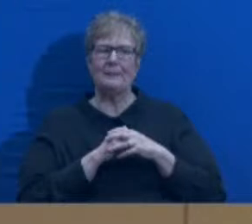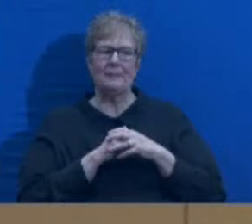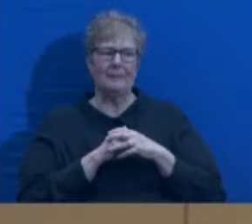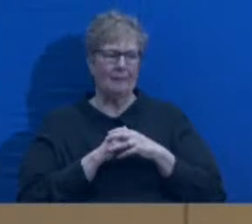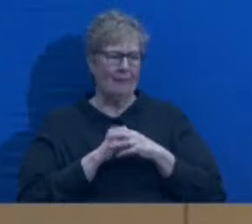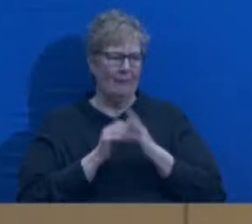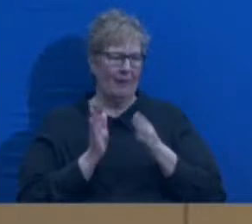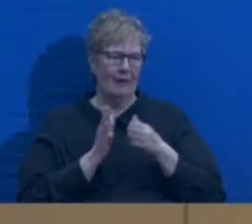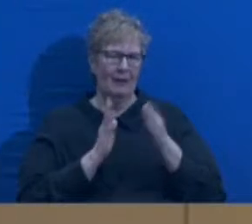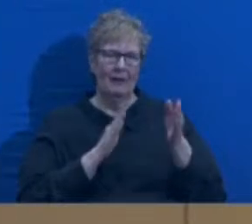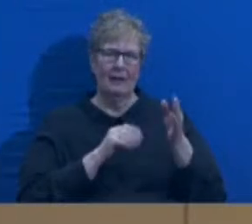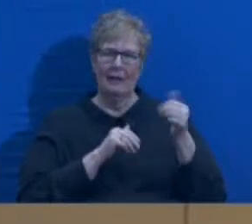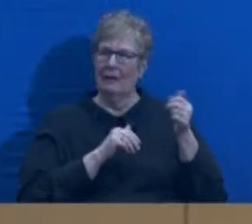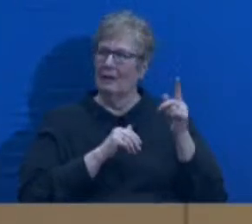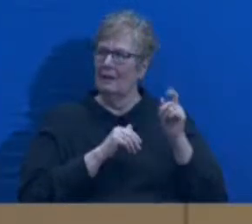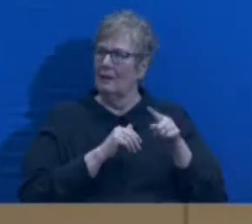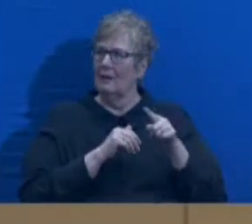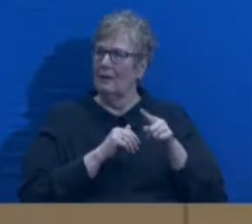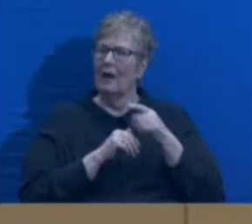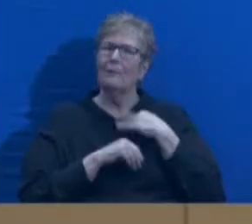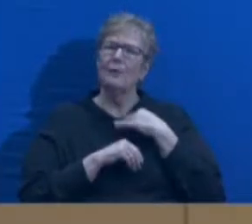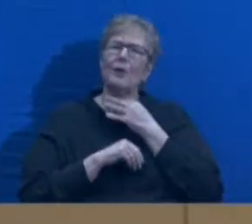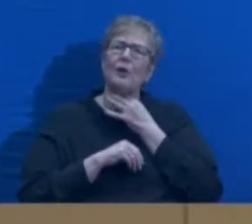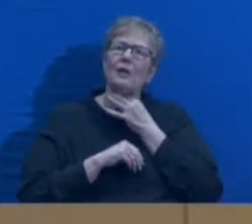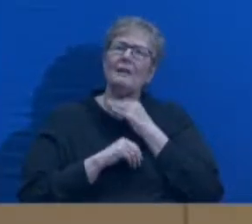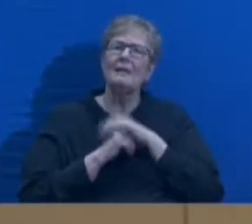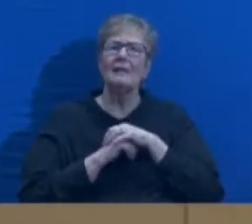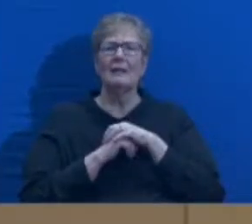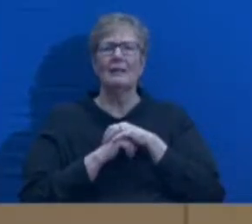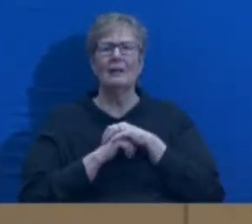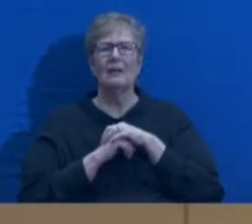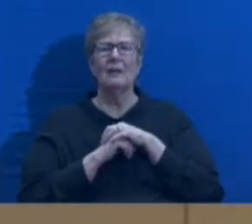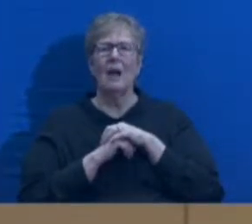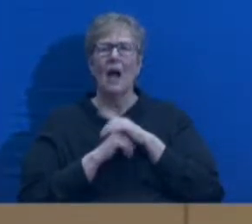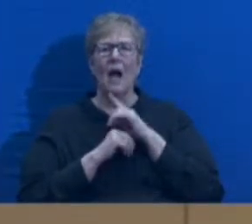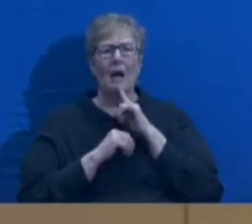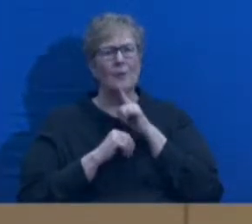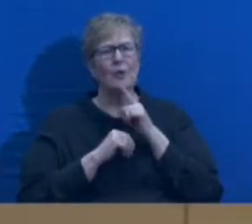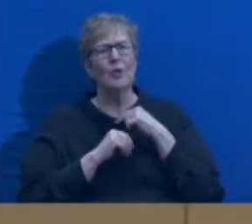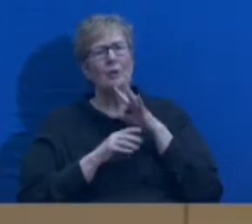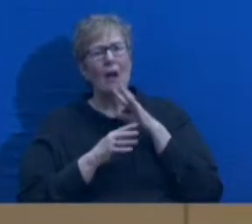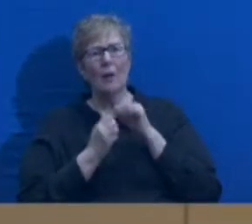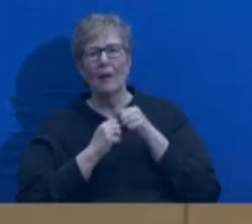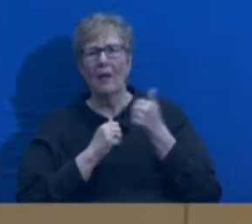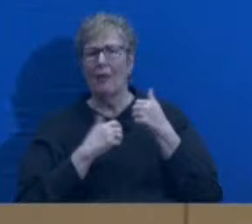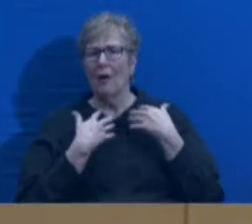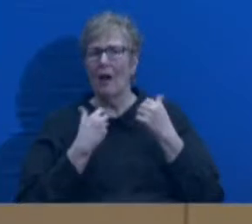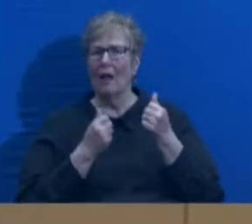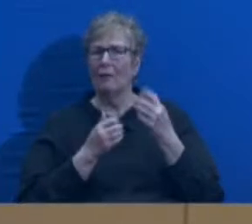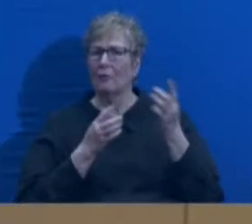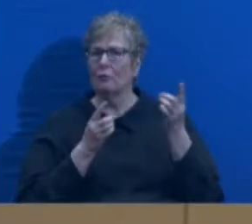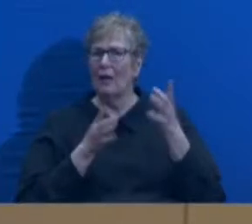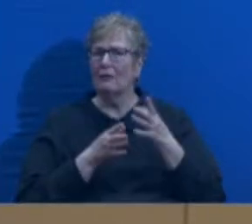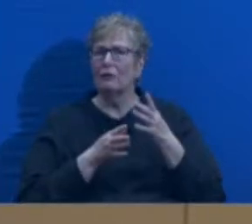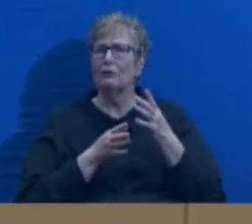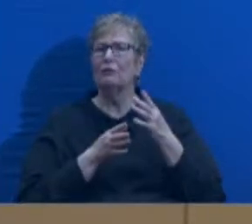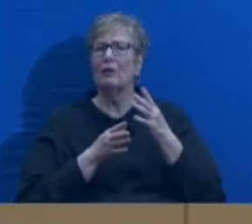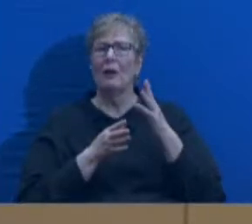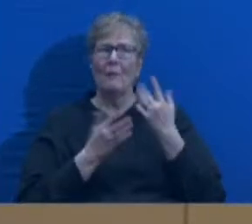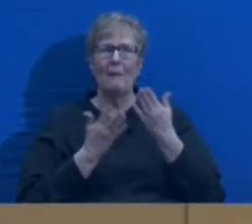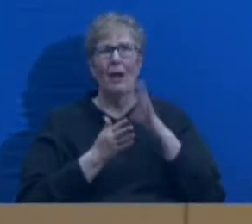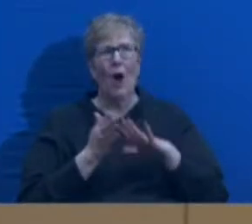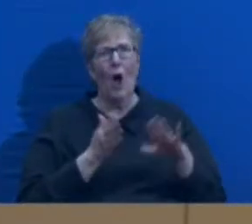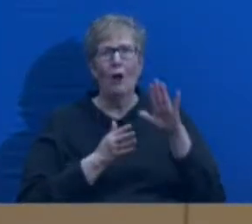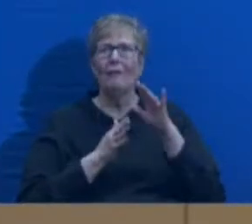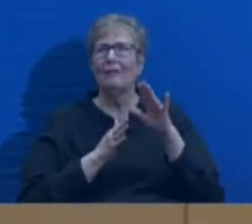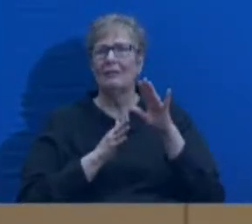Maybe this is Brett Jensen with WBT. I'm curious, I'm sure you've spoken to other health directors around the county and maybe even across the country in